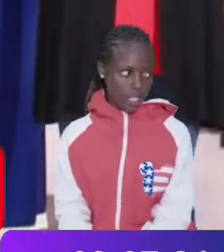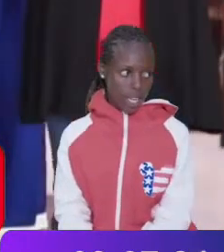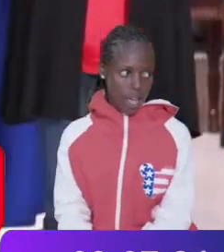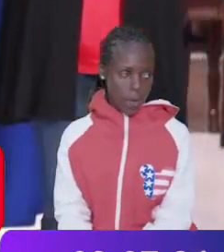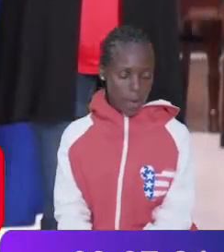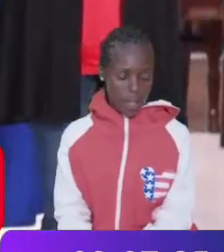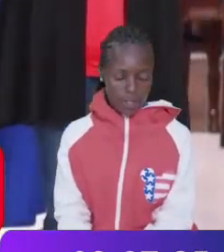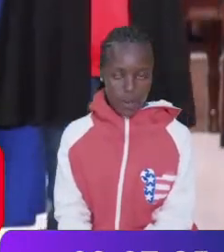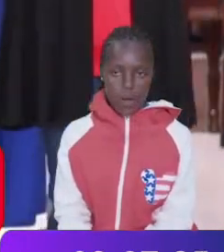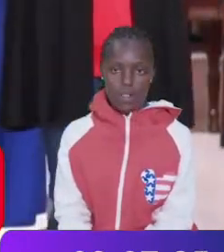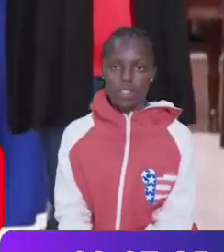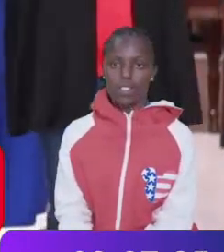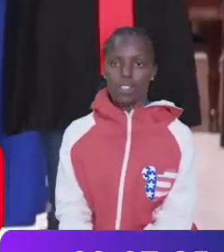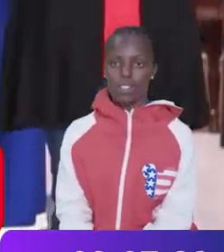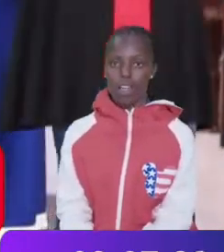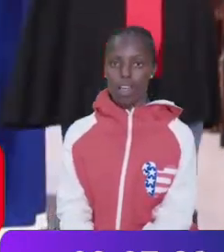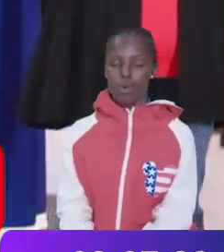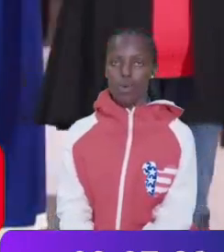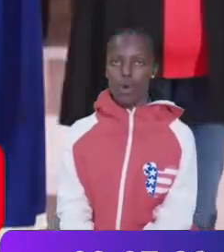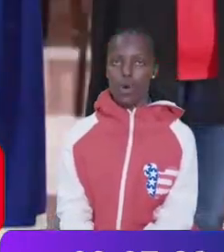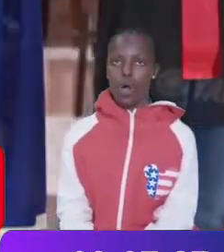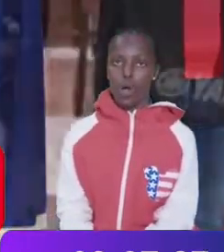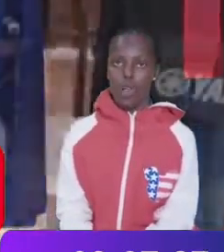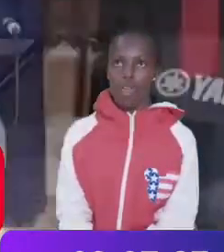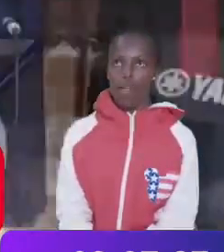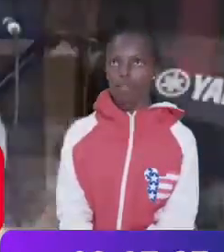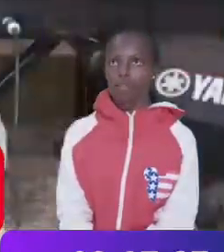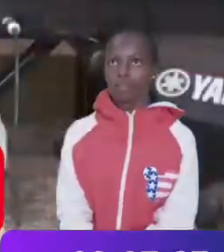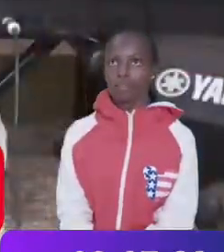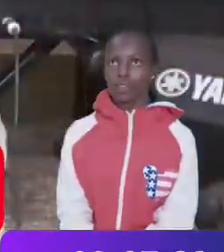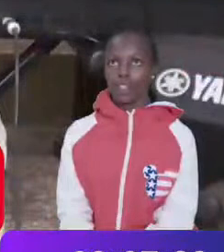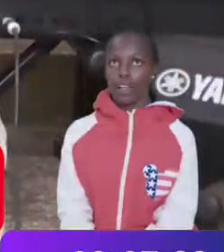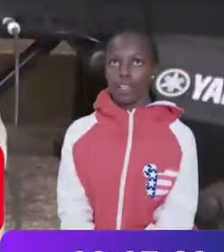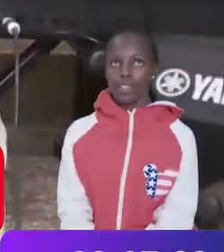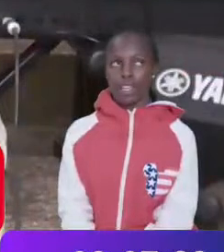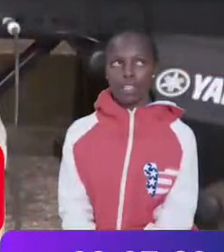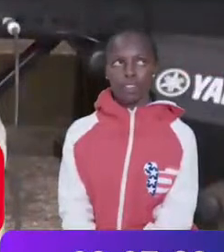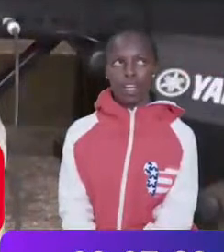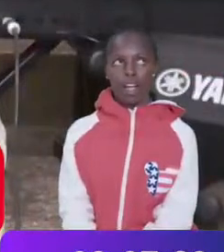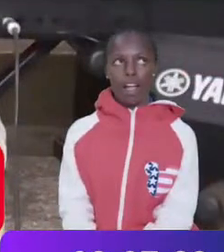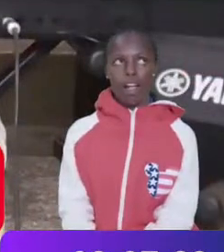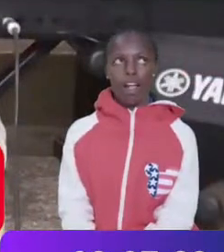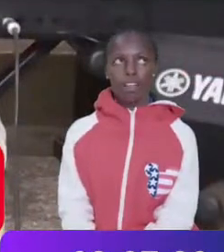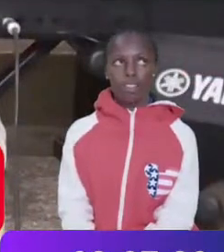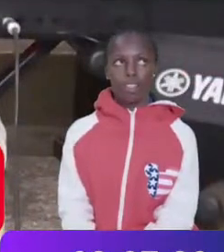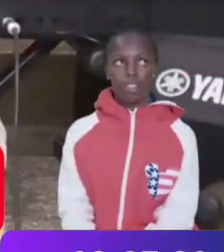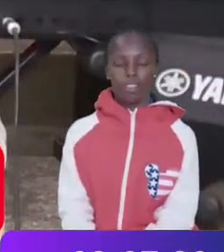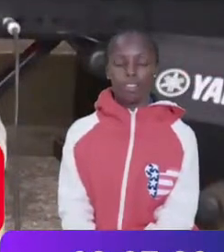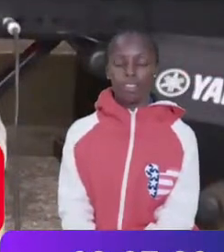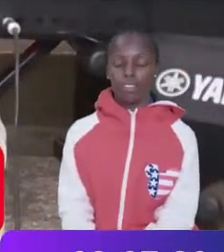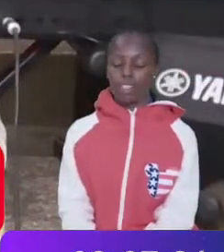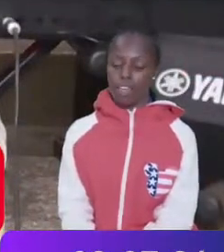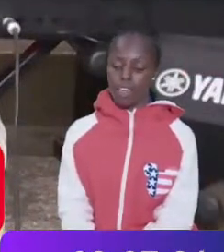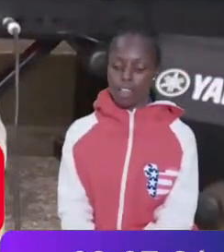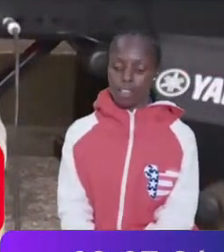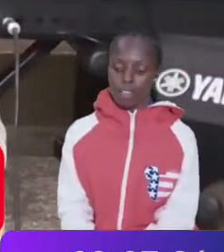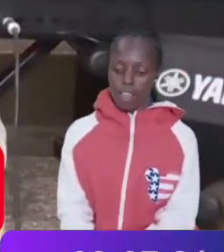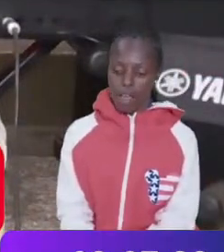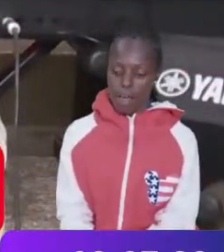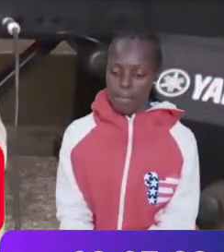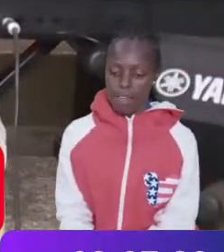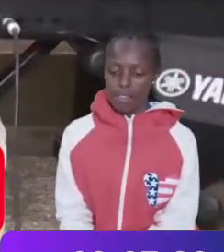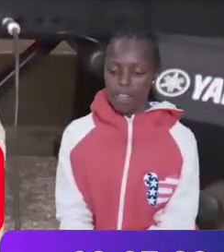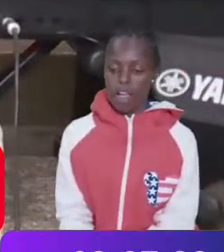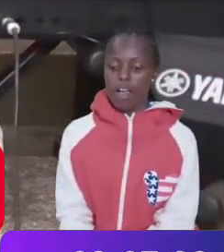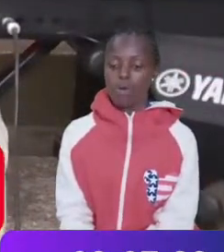all, for calling us and speaking, pointing the way to us. But it's still young, Jehovah Lord. But